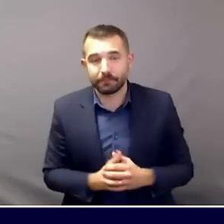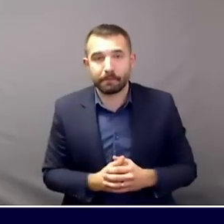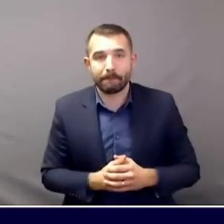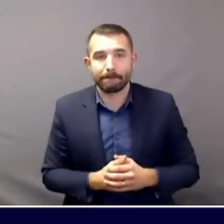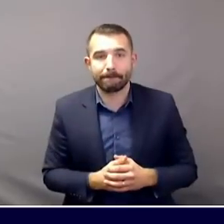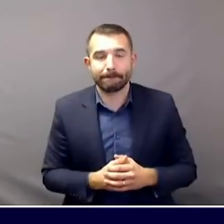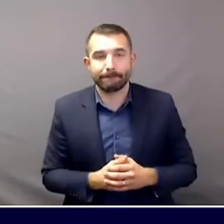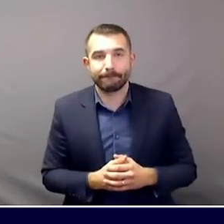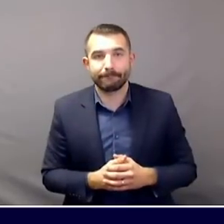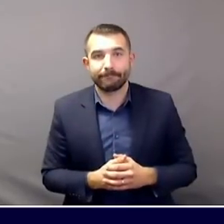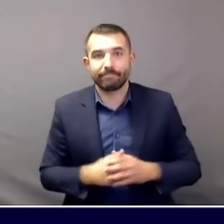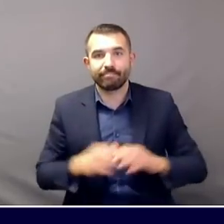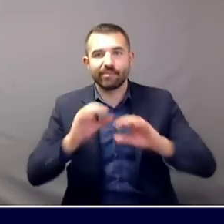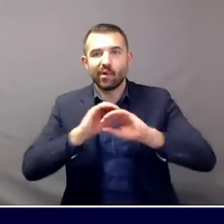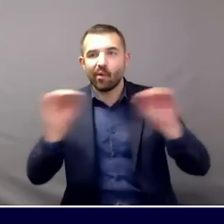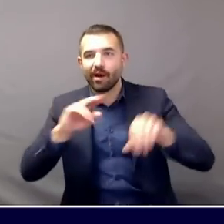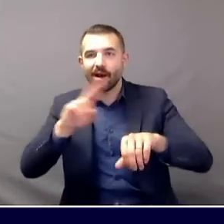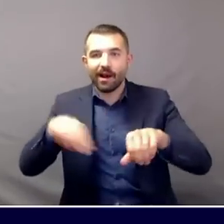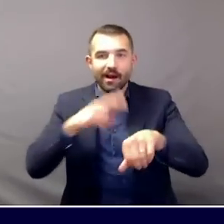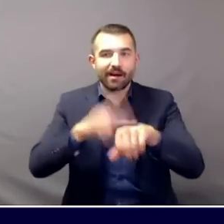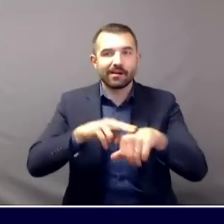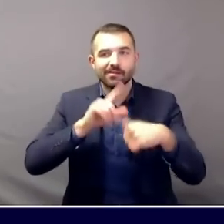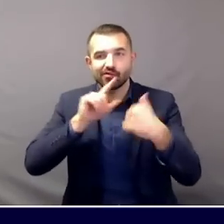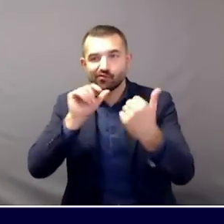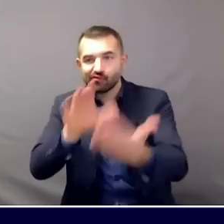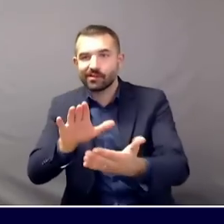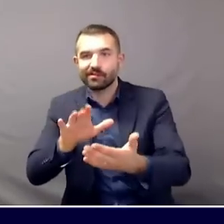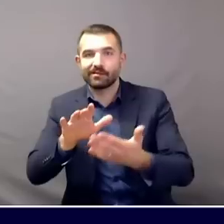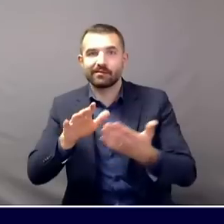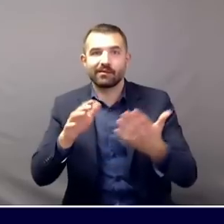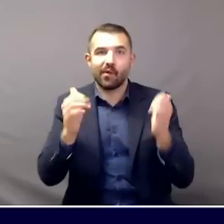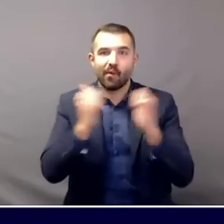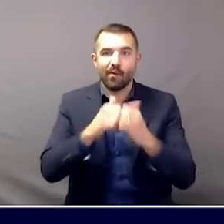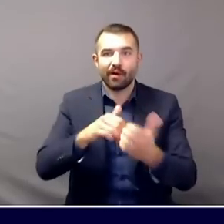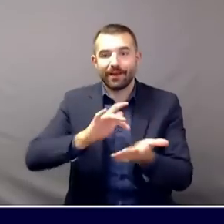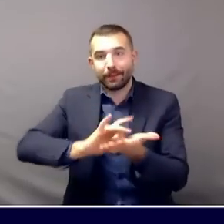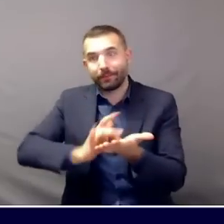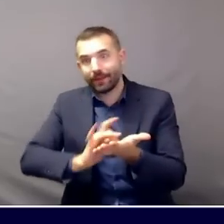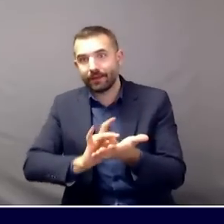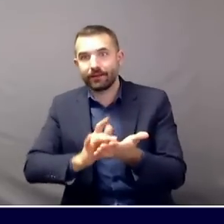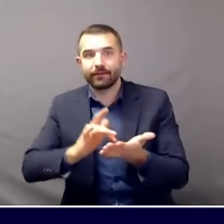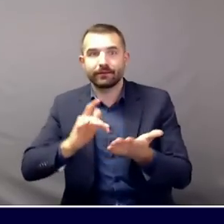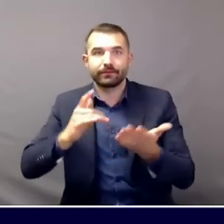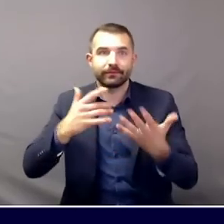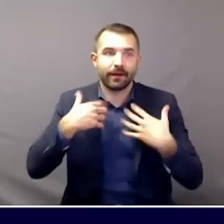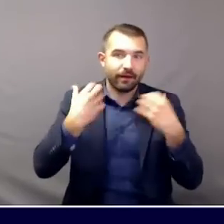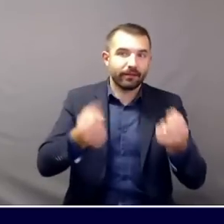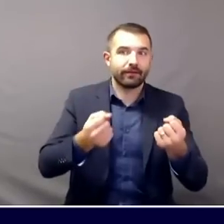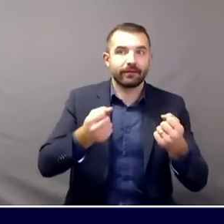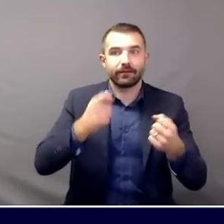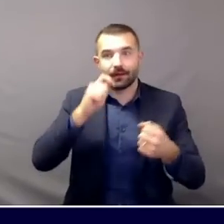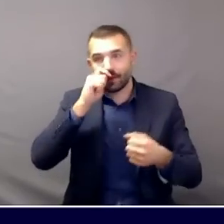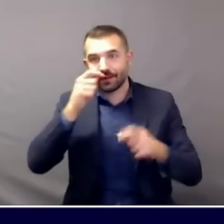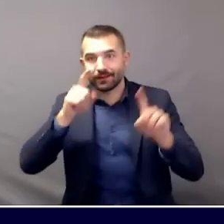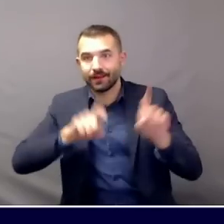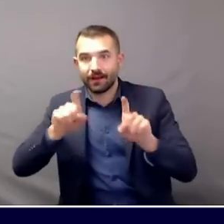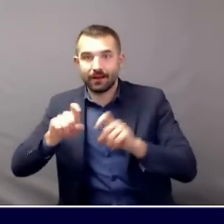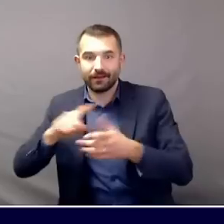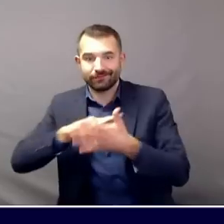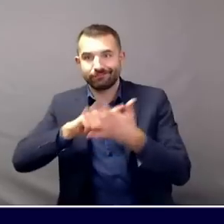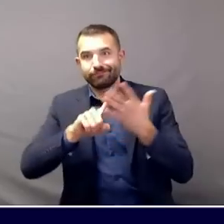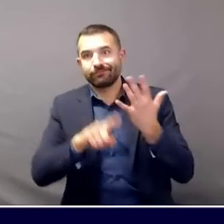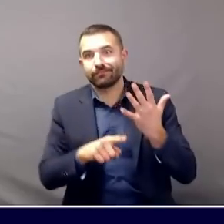national strategy for therapeutics, for testing. It's been pretty piecemeal, those kinds of